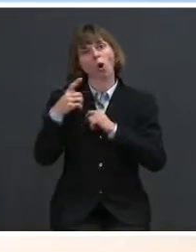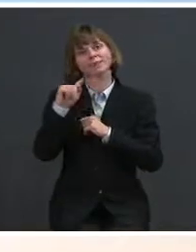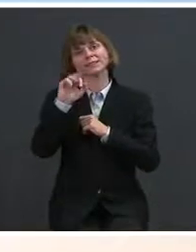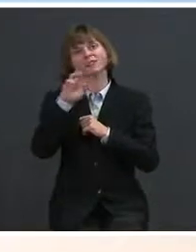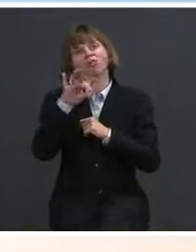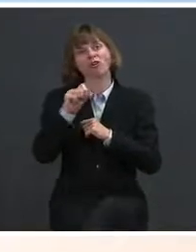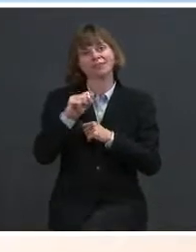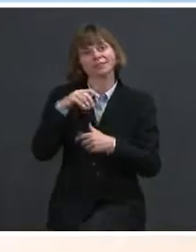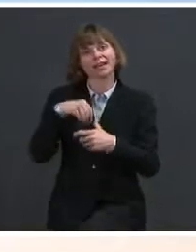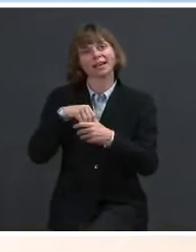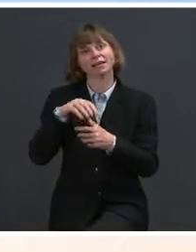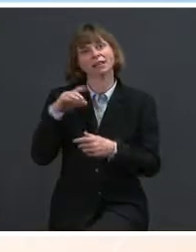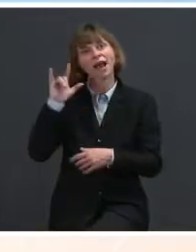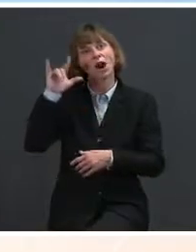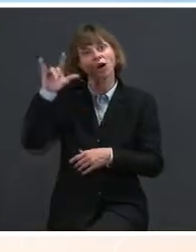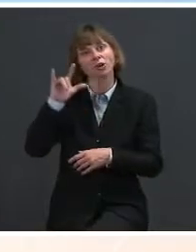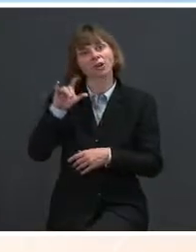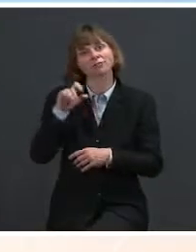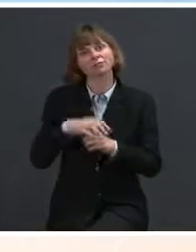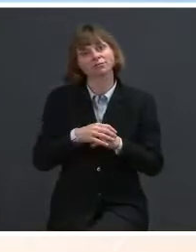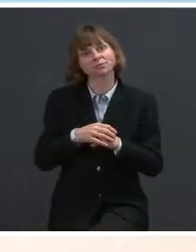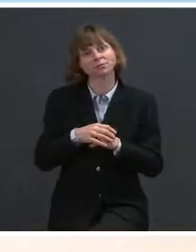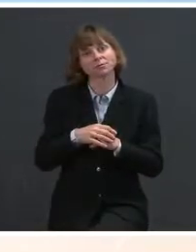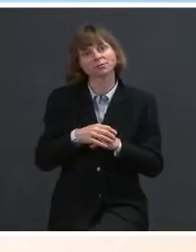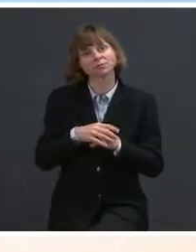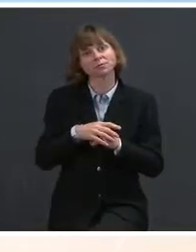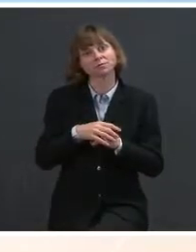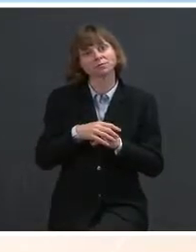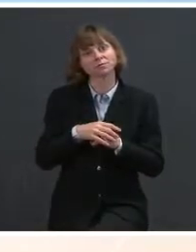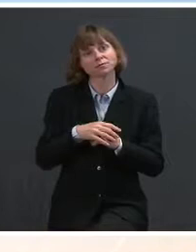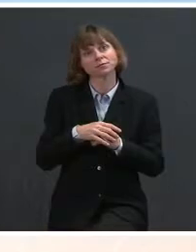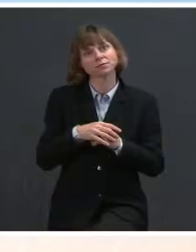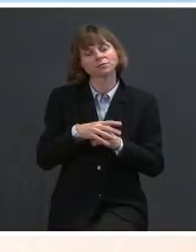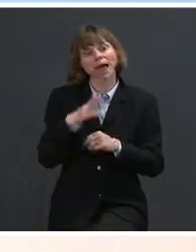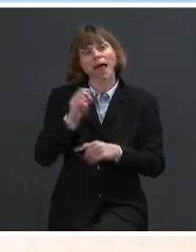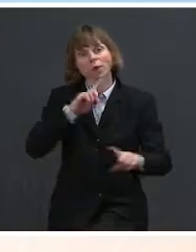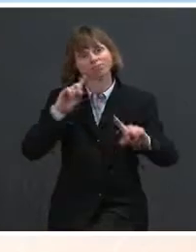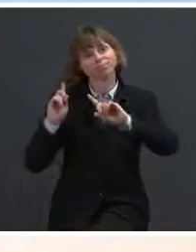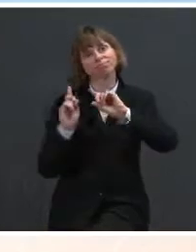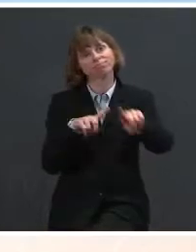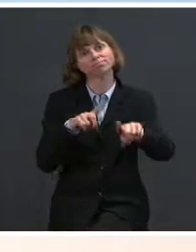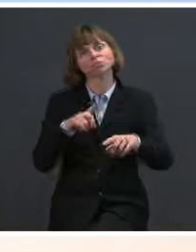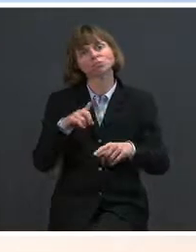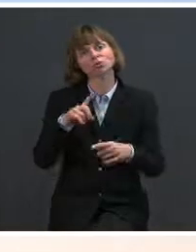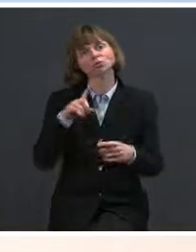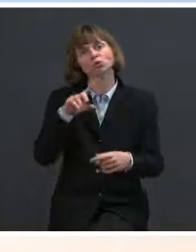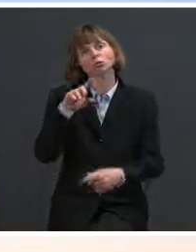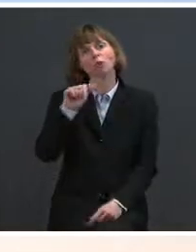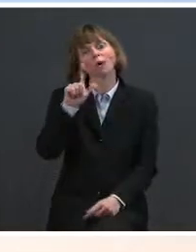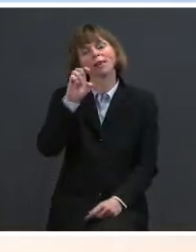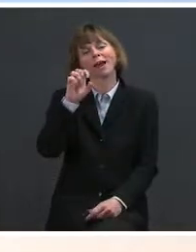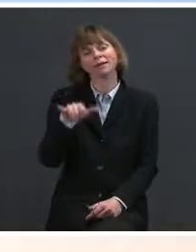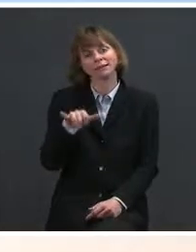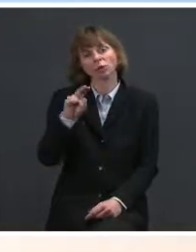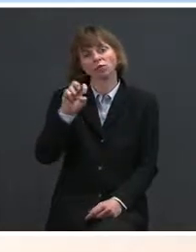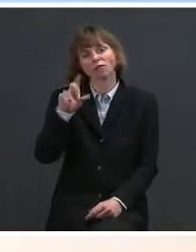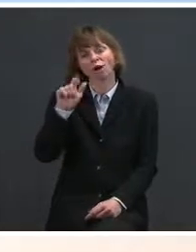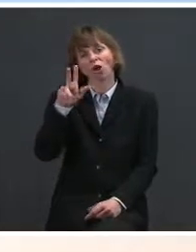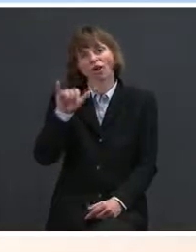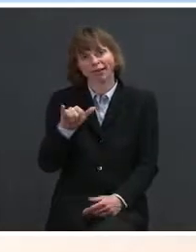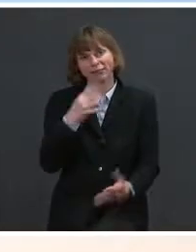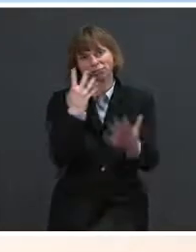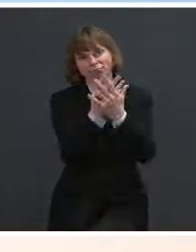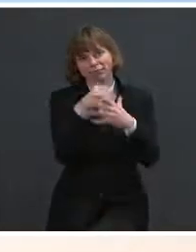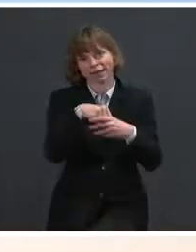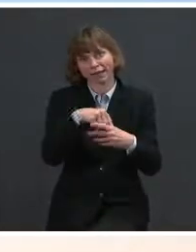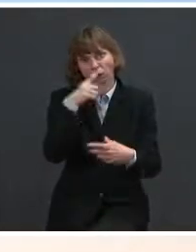we executed a strong joint response to Russia's poisoning of Alexei Navalny. we've begun deep consultations with our European partners